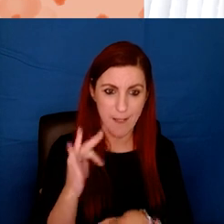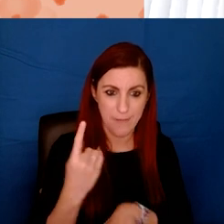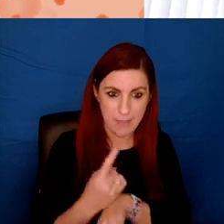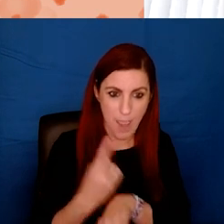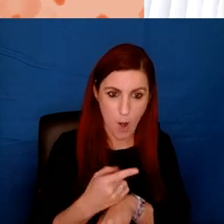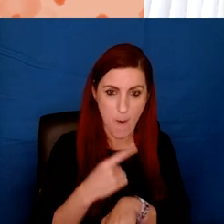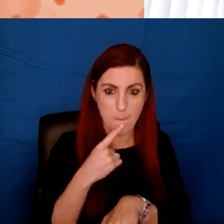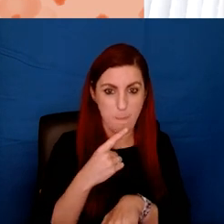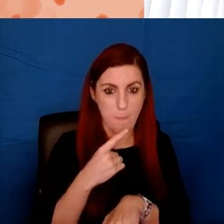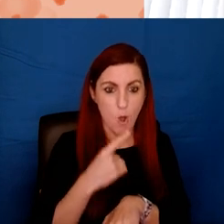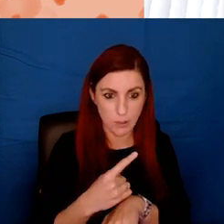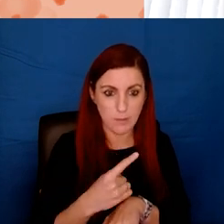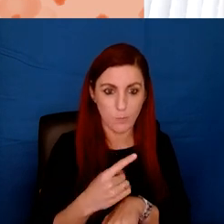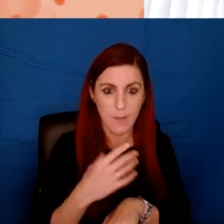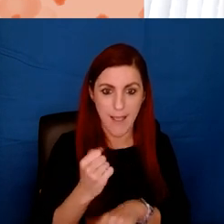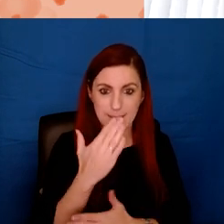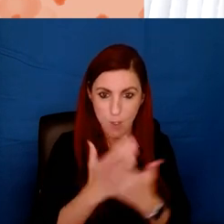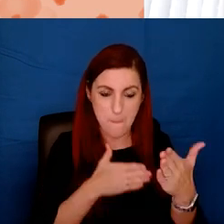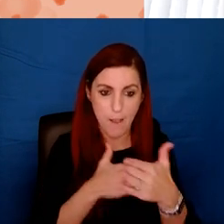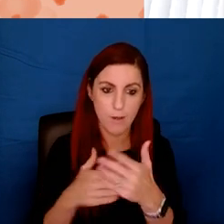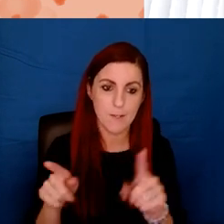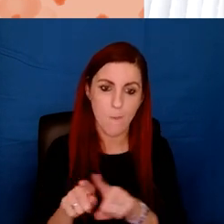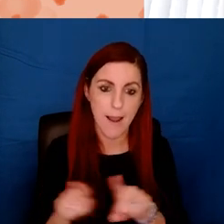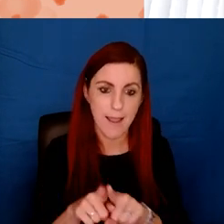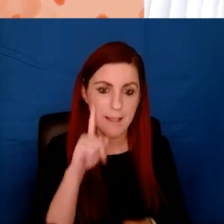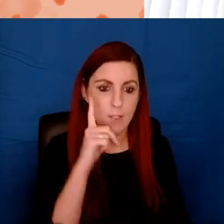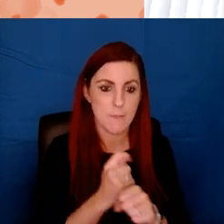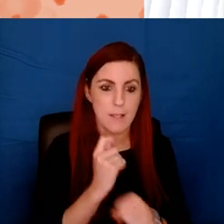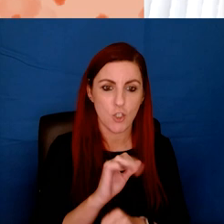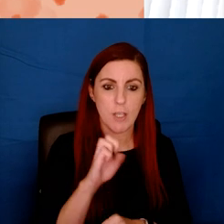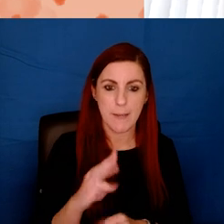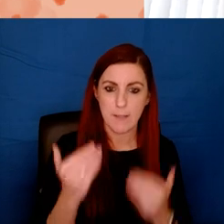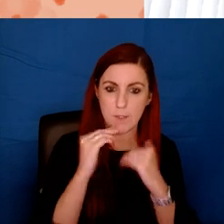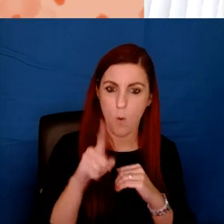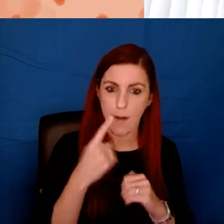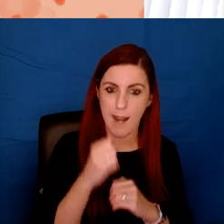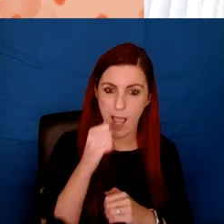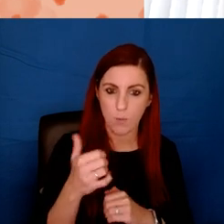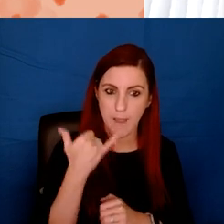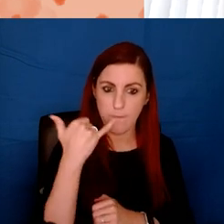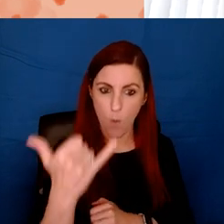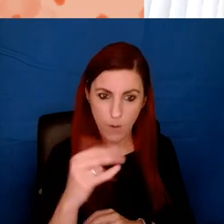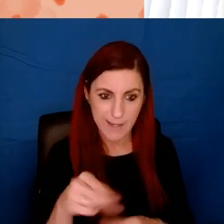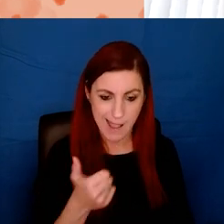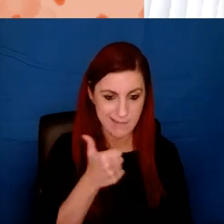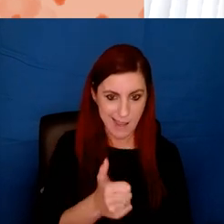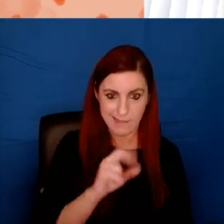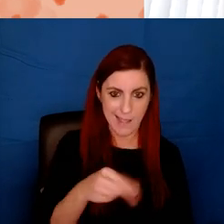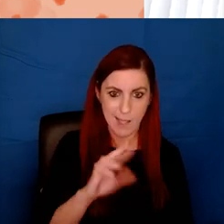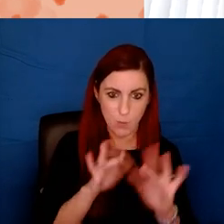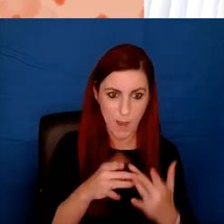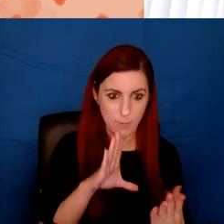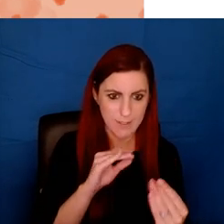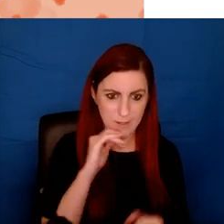open, but that a GP's information can only be given out over the phone rather than by text or over the